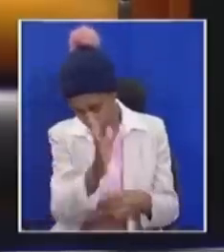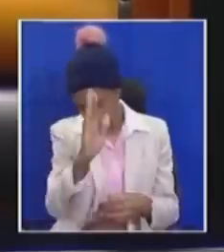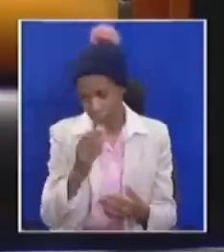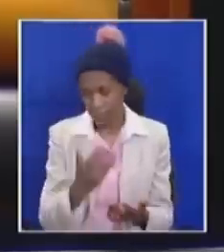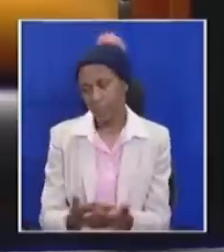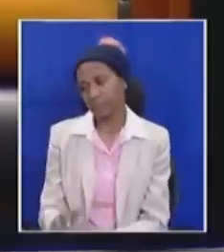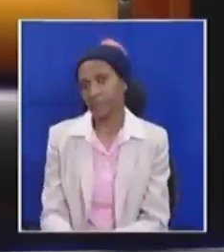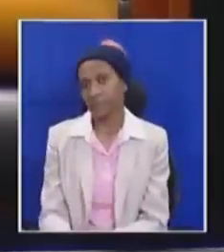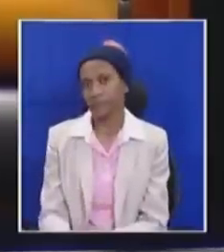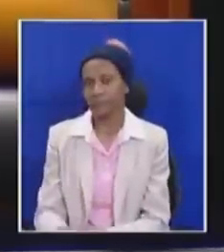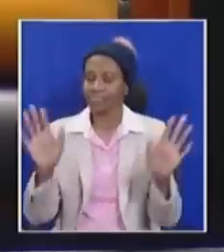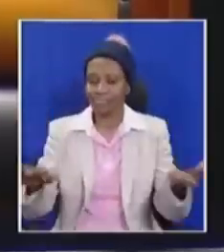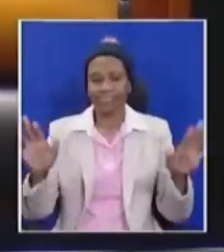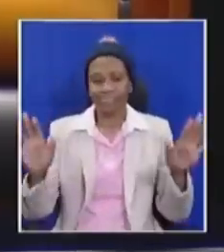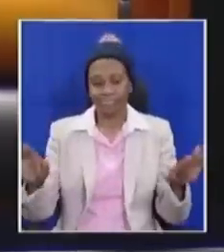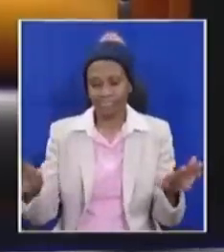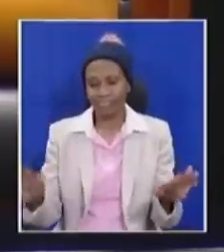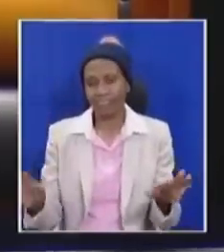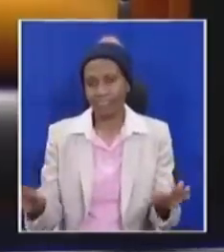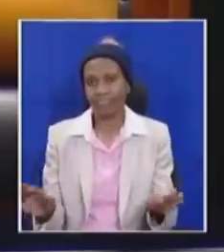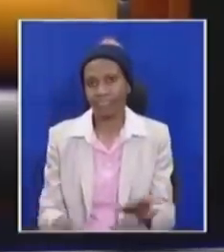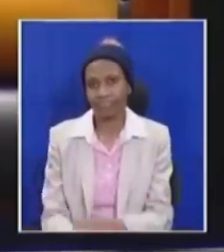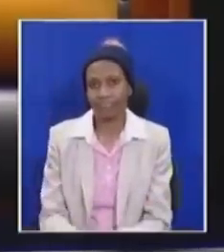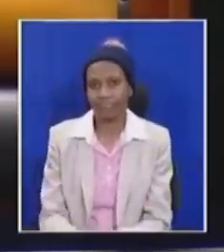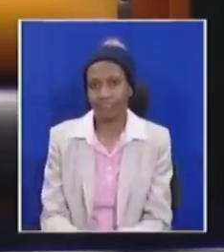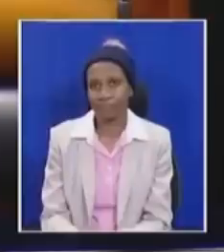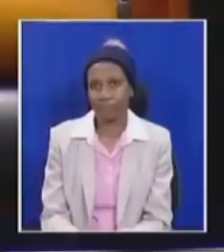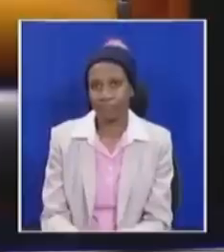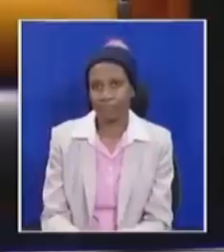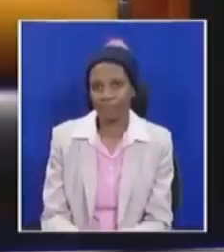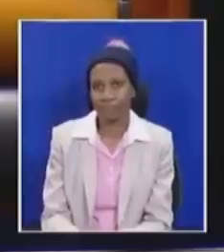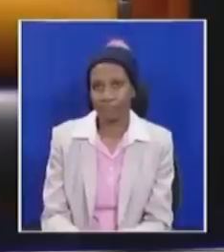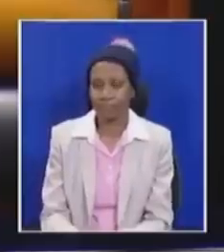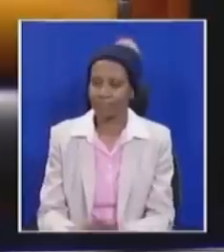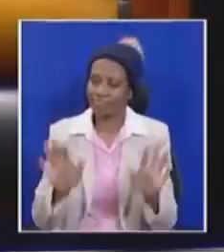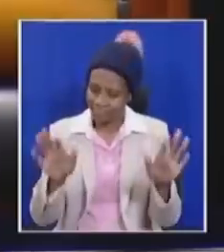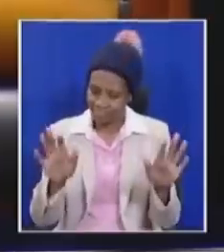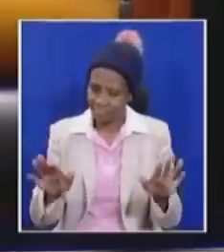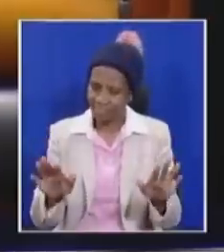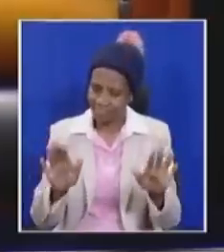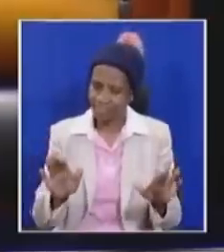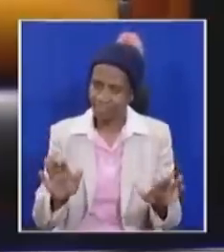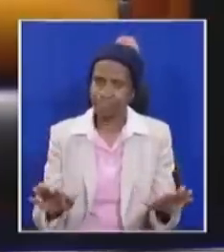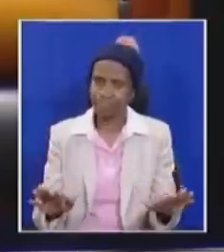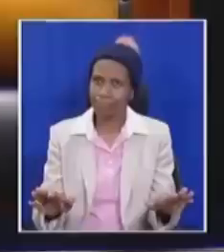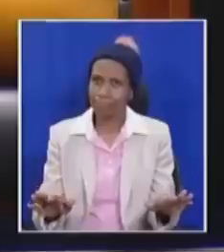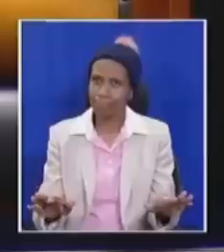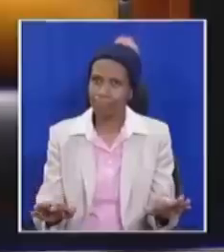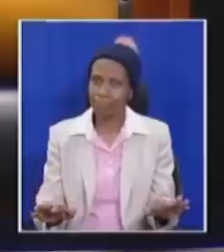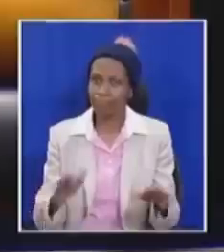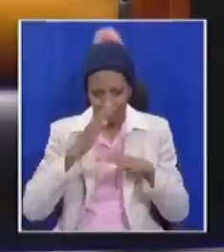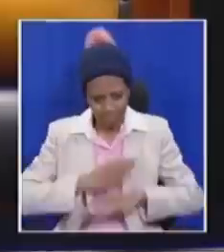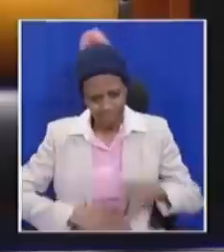members, you are not the ones responsible for that. I am. Just take it easy and keep your cool,